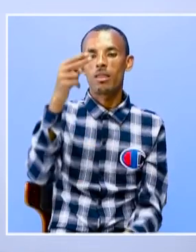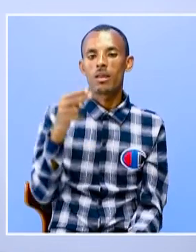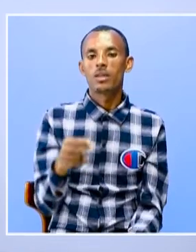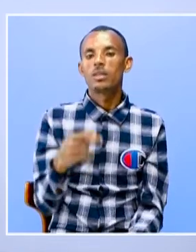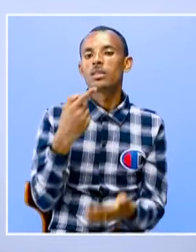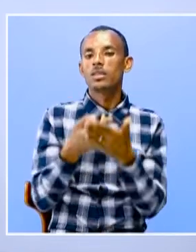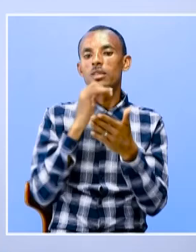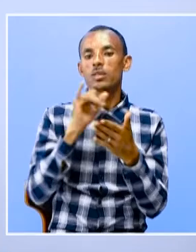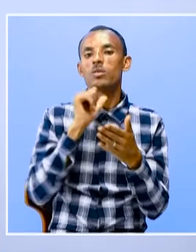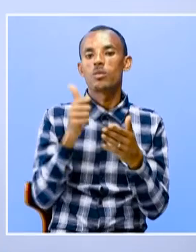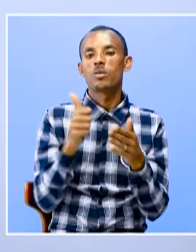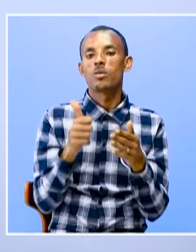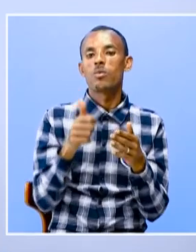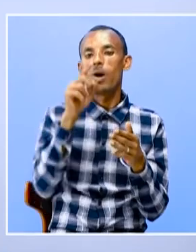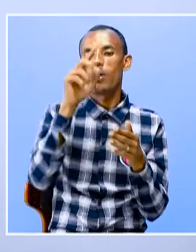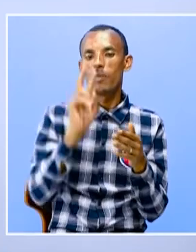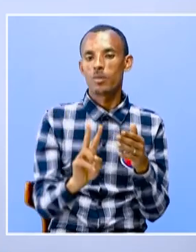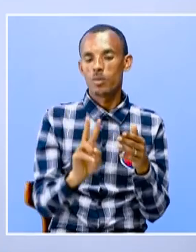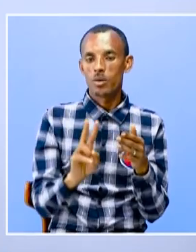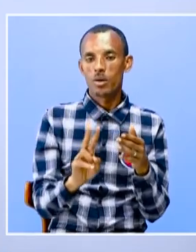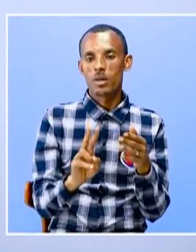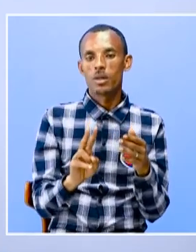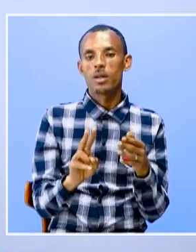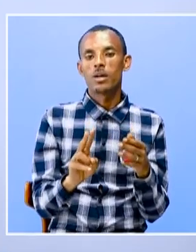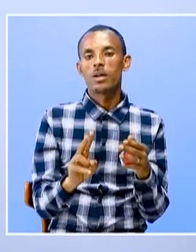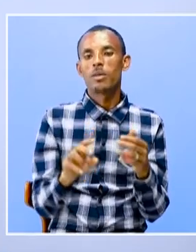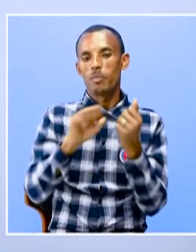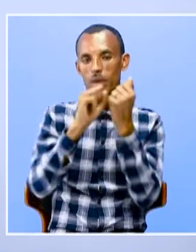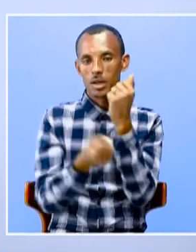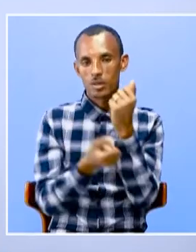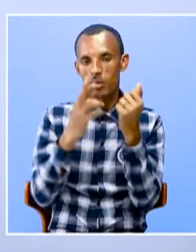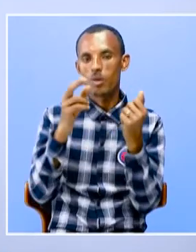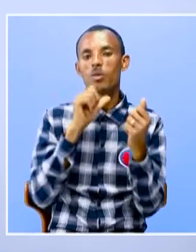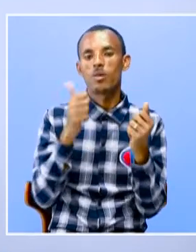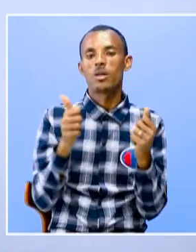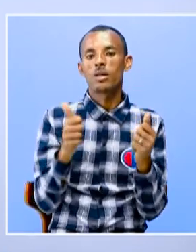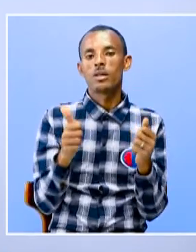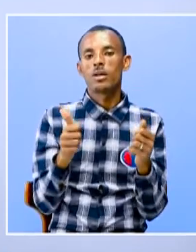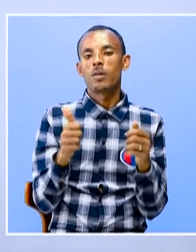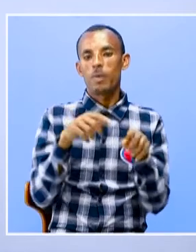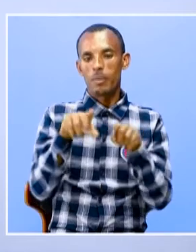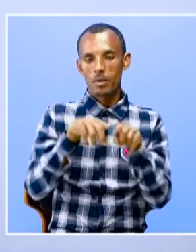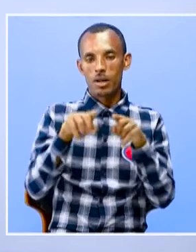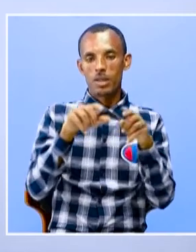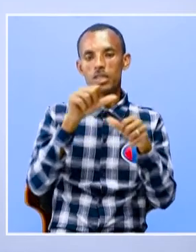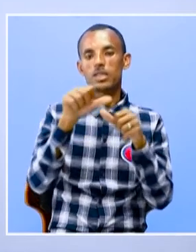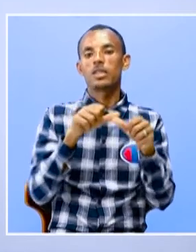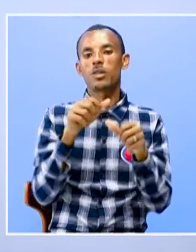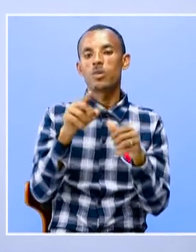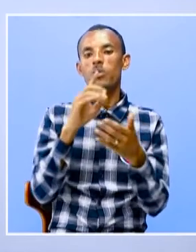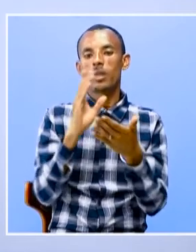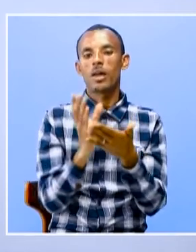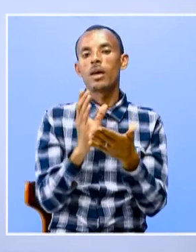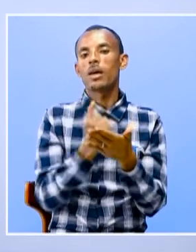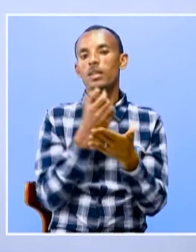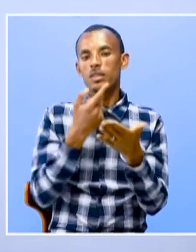not, it's either a base or a height. So base and height are perpendicular to each other. Therefore, you take these